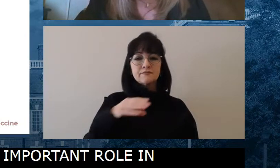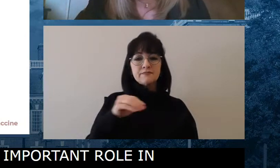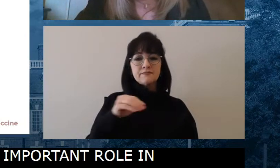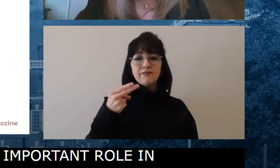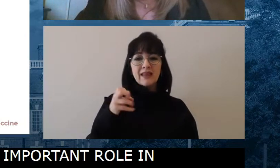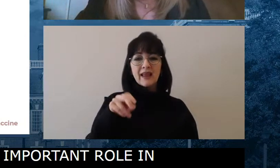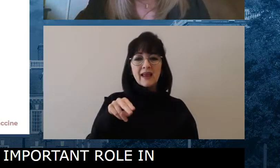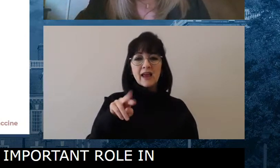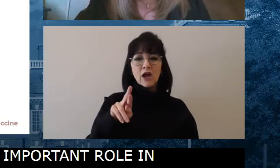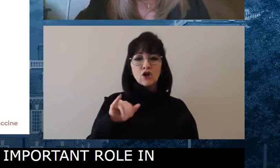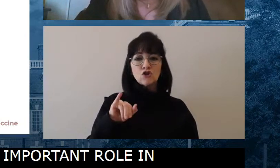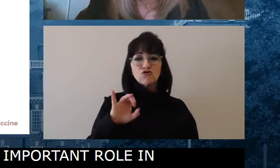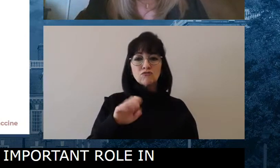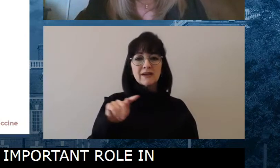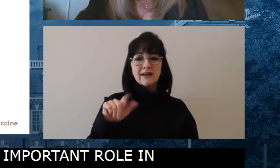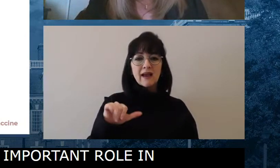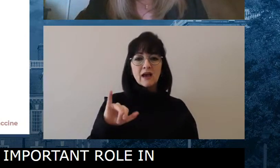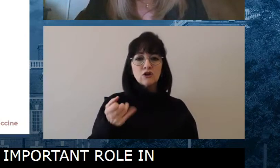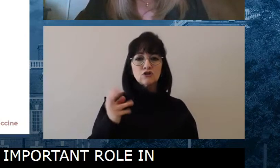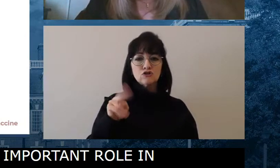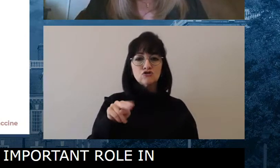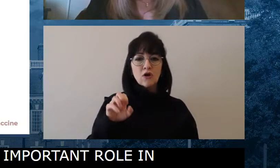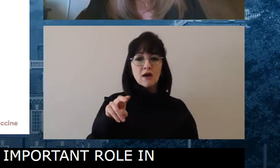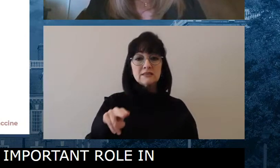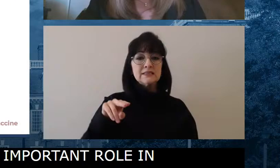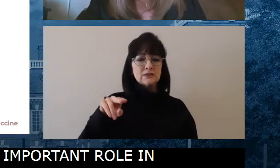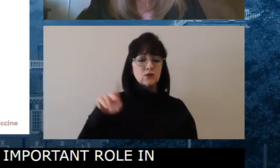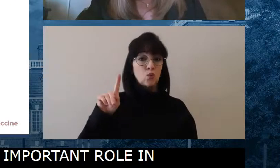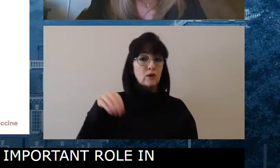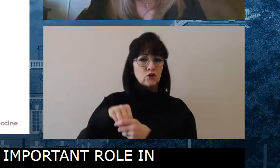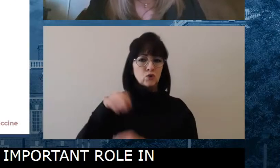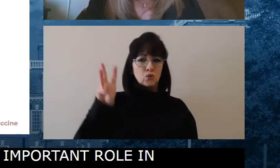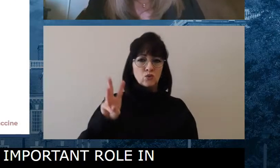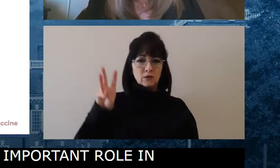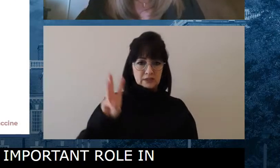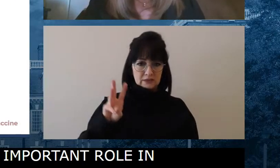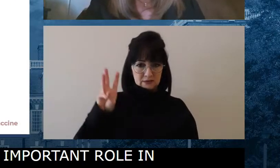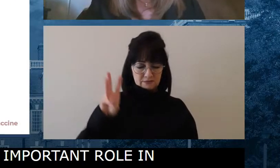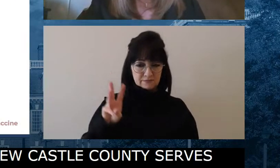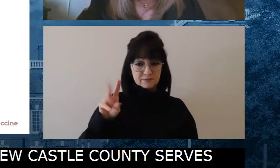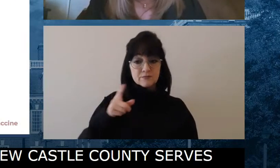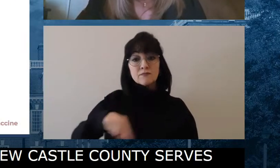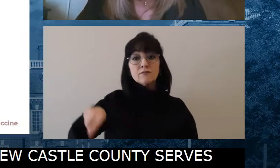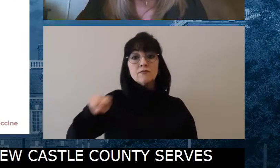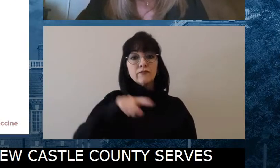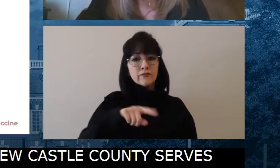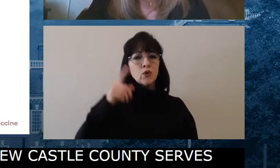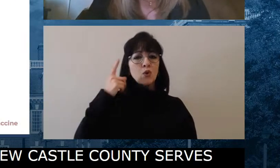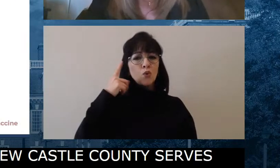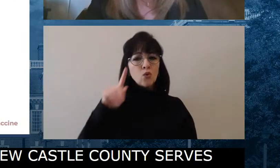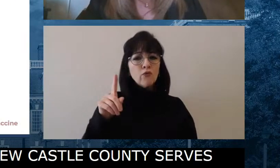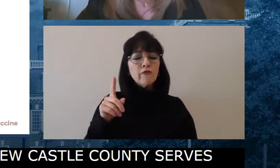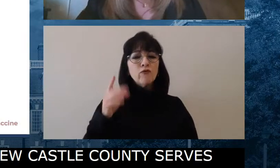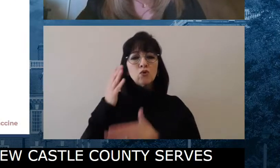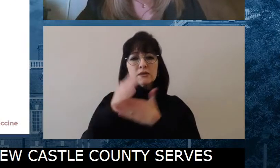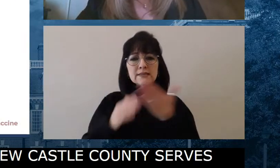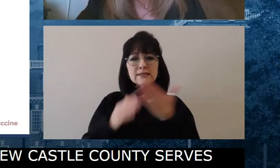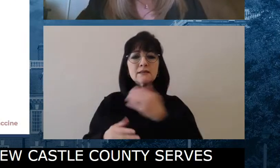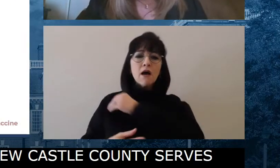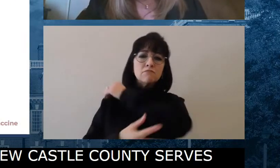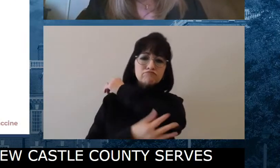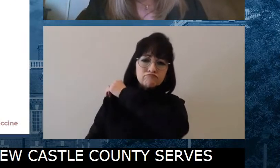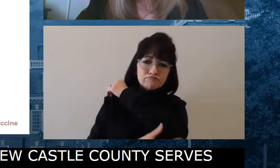Johnson is in Wilmington. And these sites provide primary care in underserved areas, and we're working with them